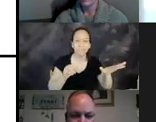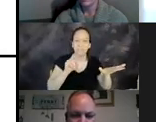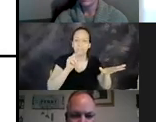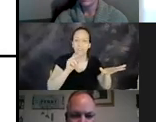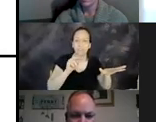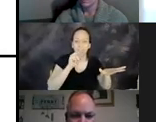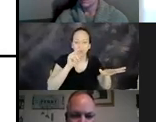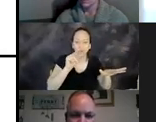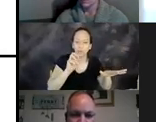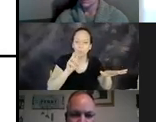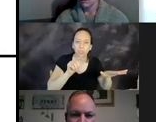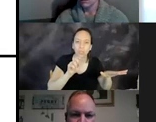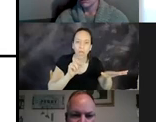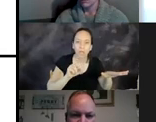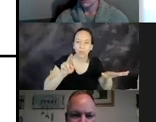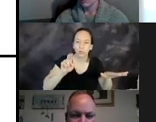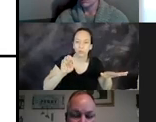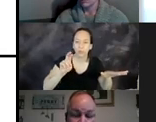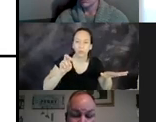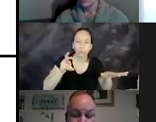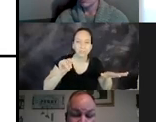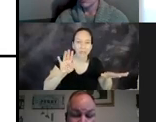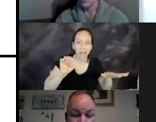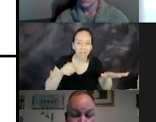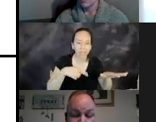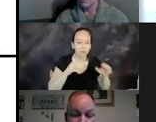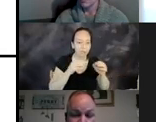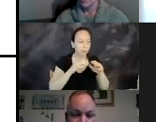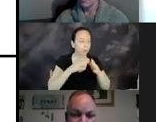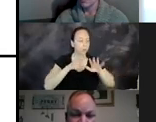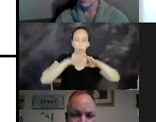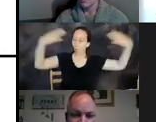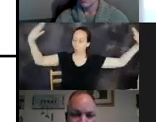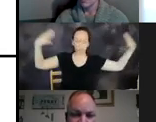branch, you will board the bus at you board